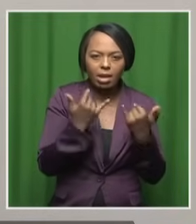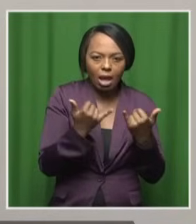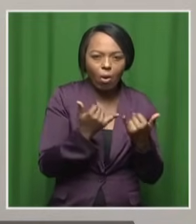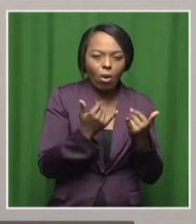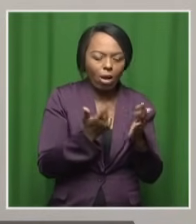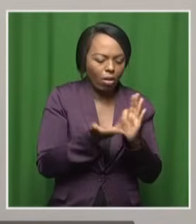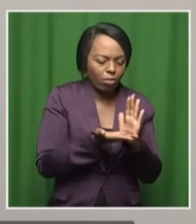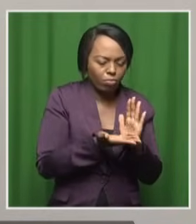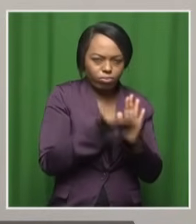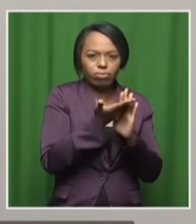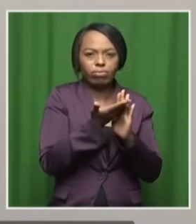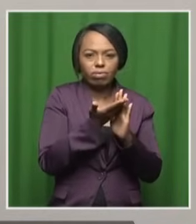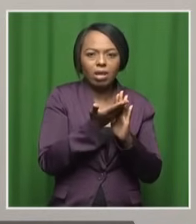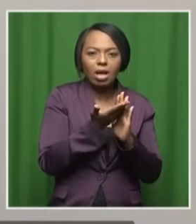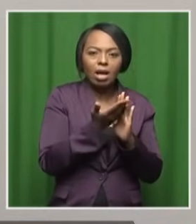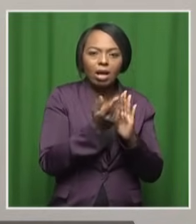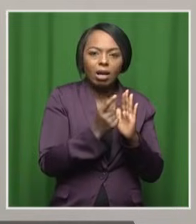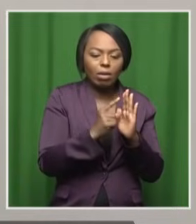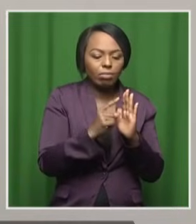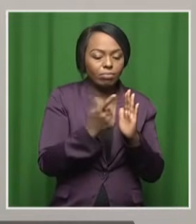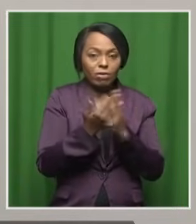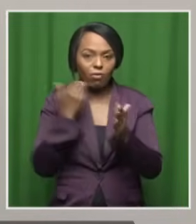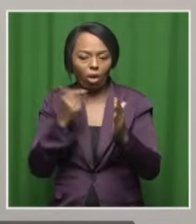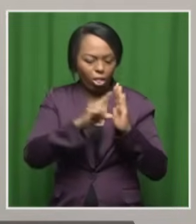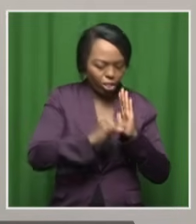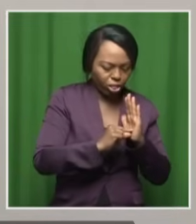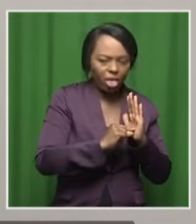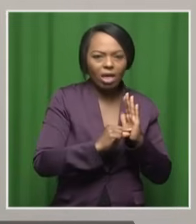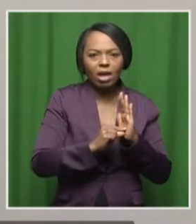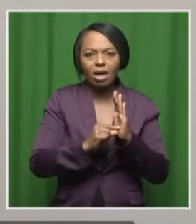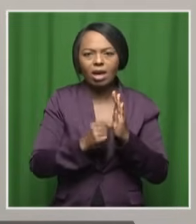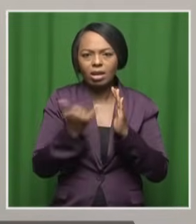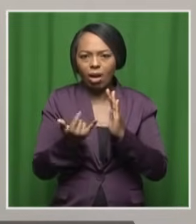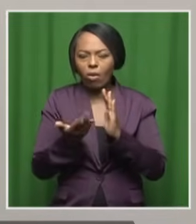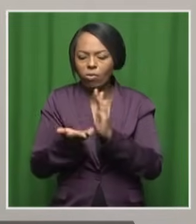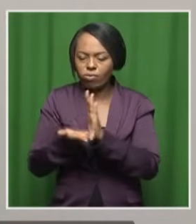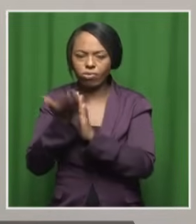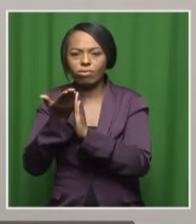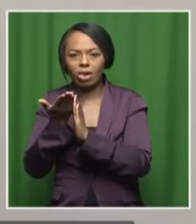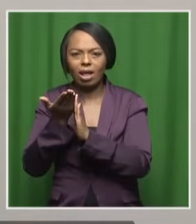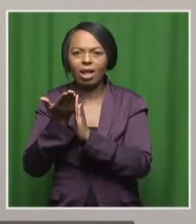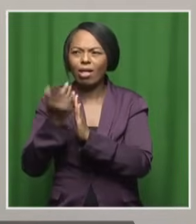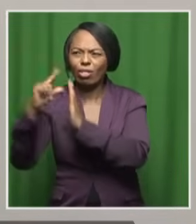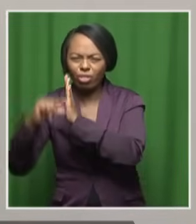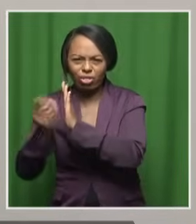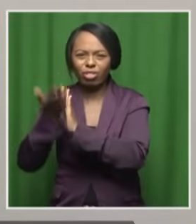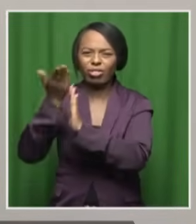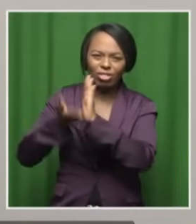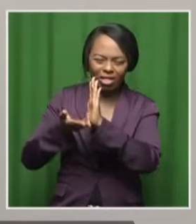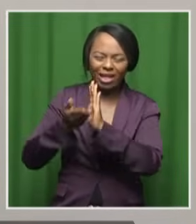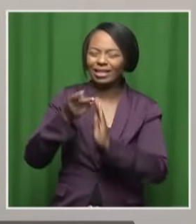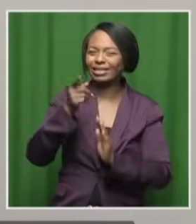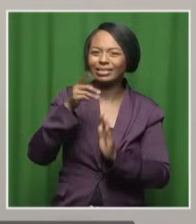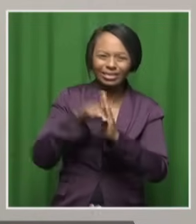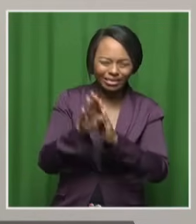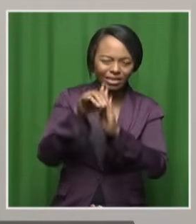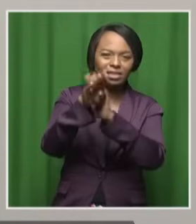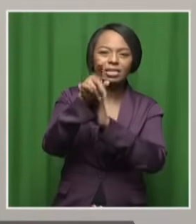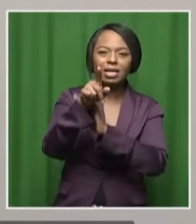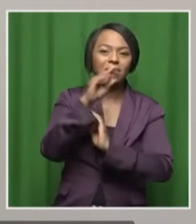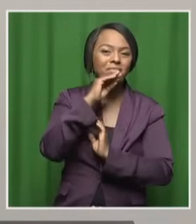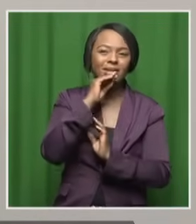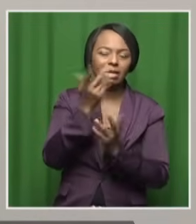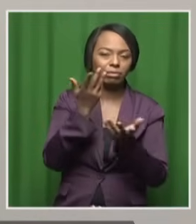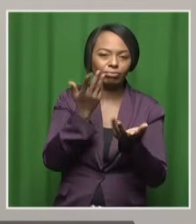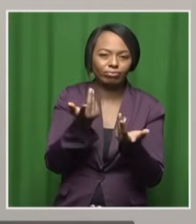up again. So what would typically happen is that if there are decreases over a sustained period of time, 4 to 6